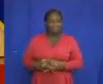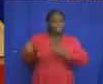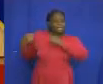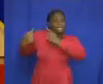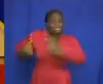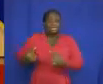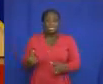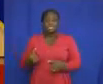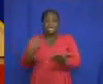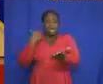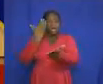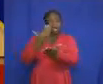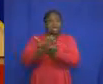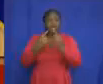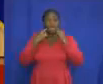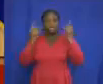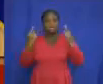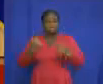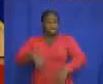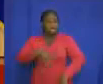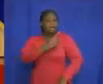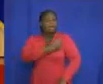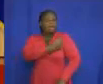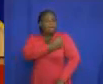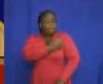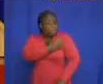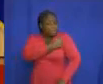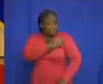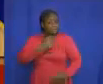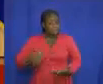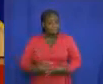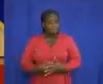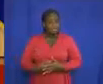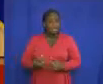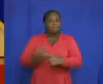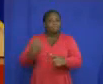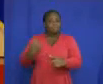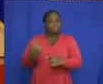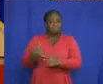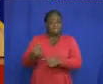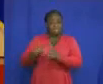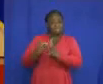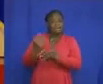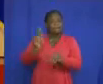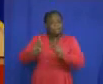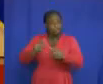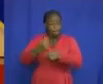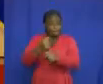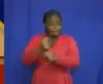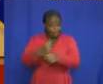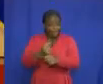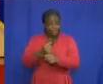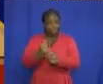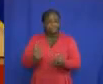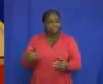the arrival of the first batch of AstraZeneca vaccines from the COVAX facility, together with the